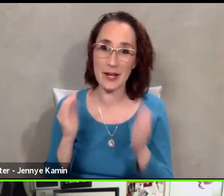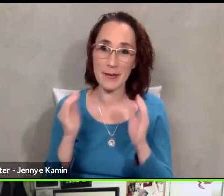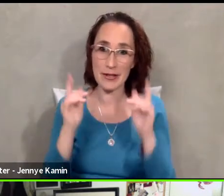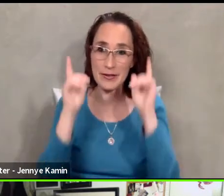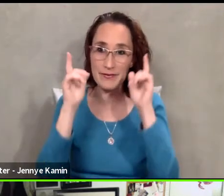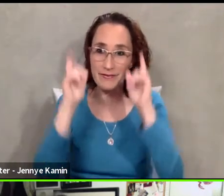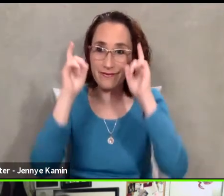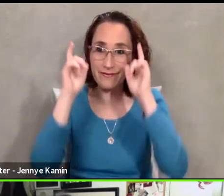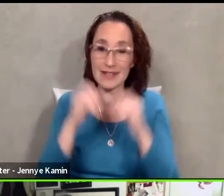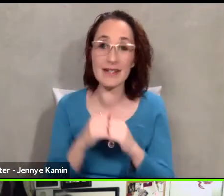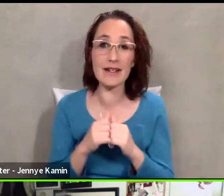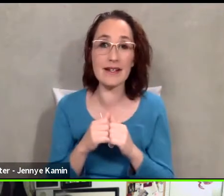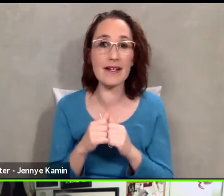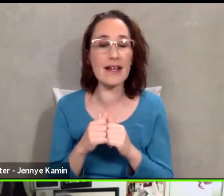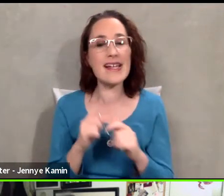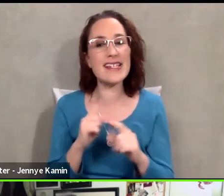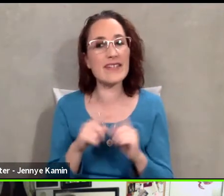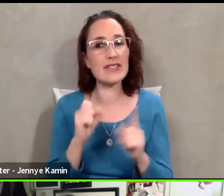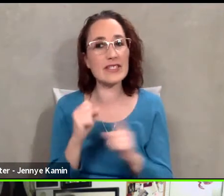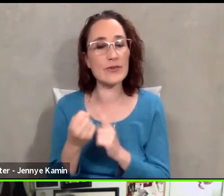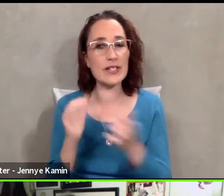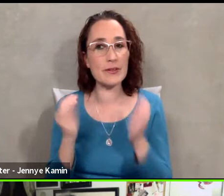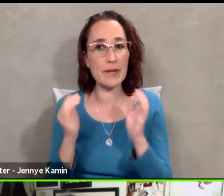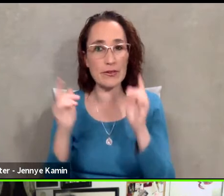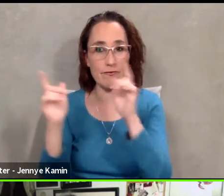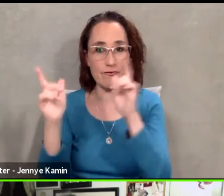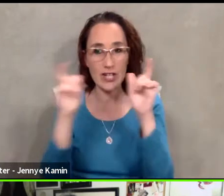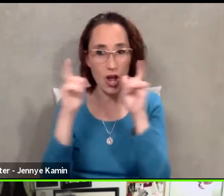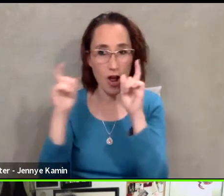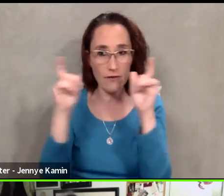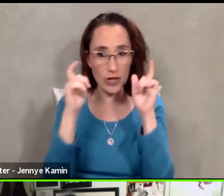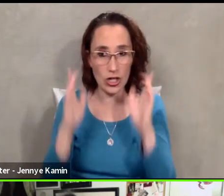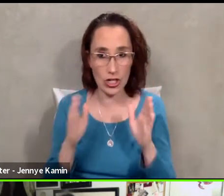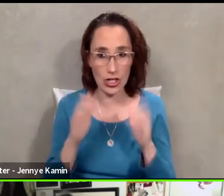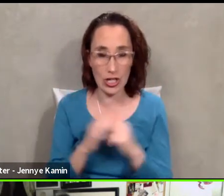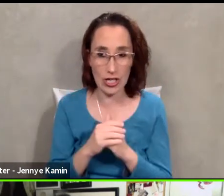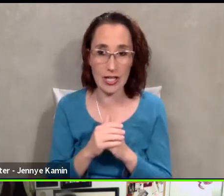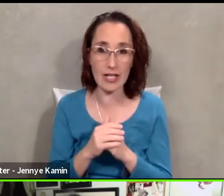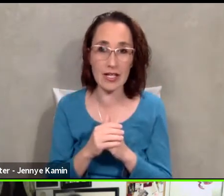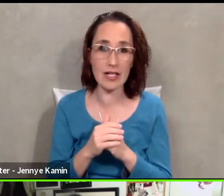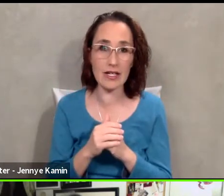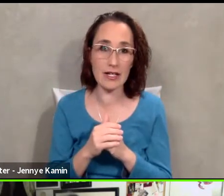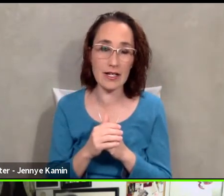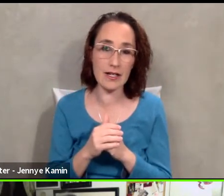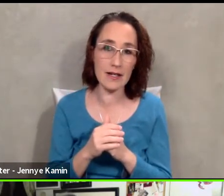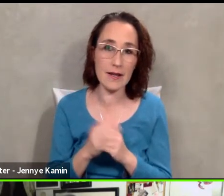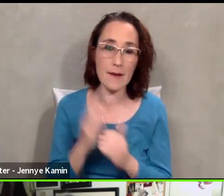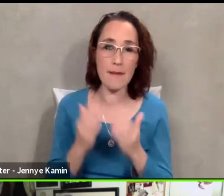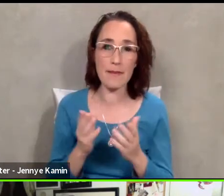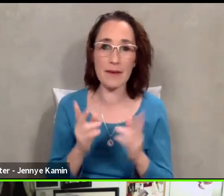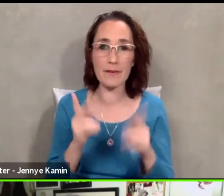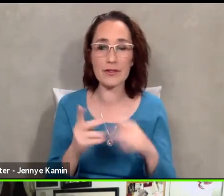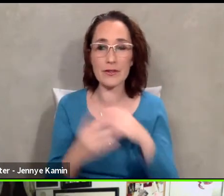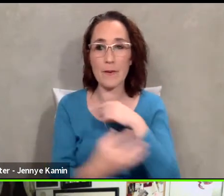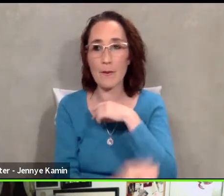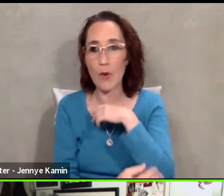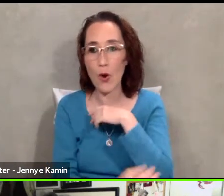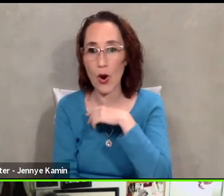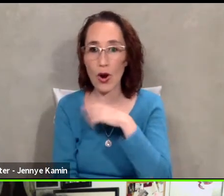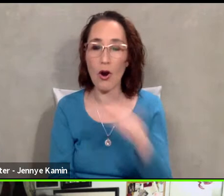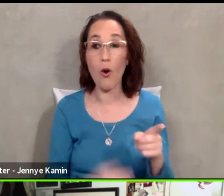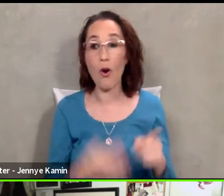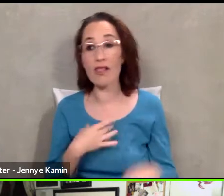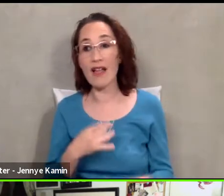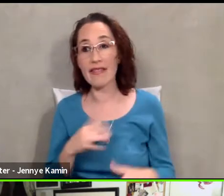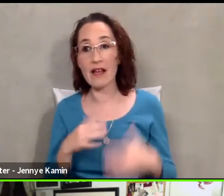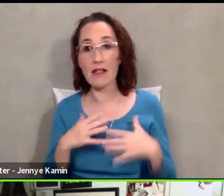that a lot of photographers do, where they go to some place, perhaps, where you have people who are poorer than them wearing outfits they find picturesque, and they